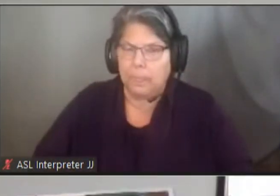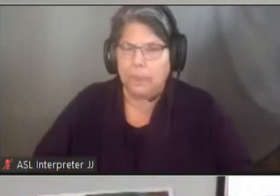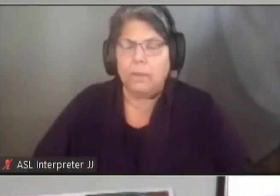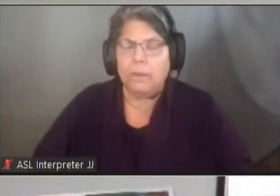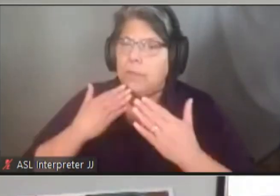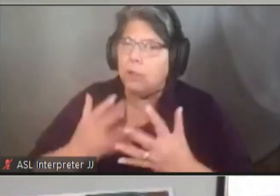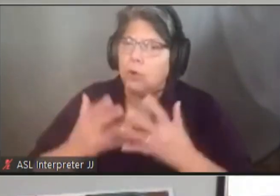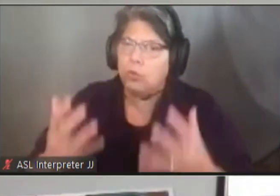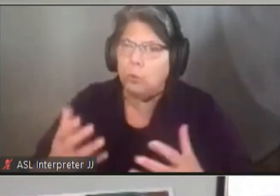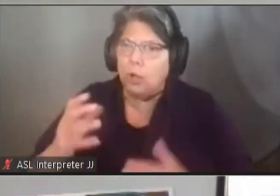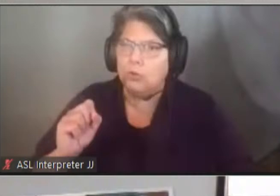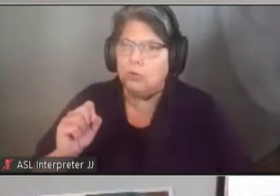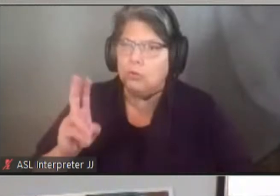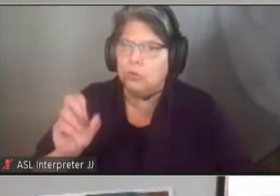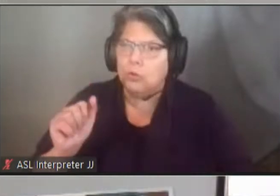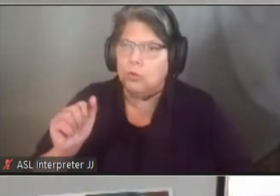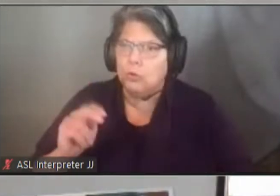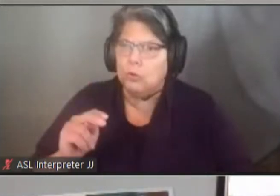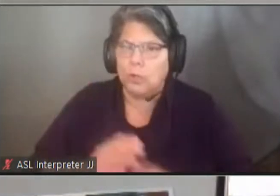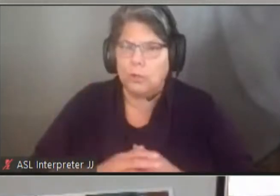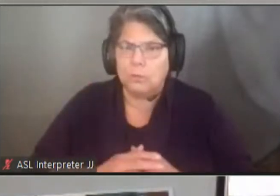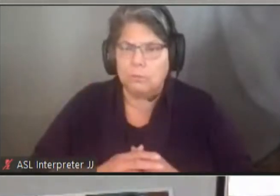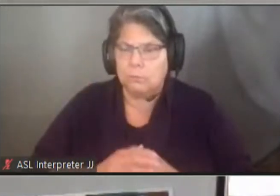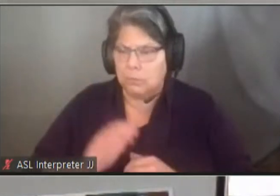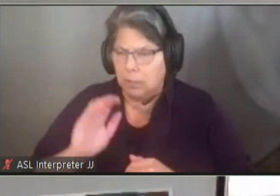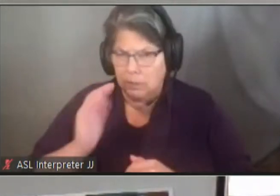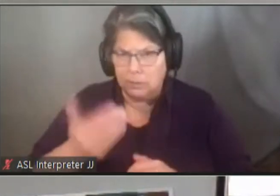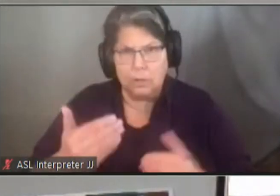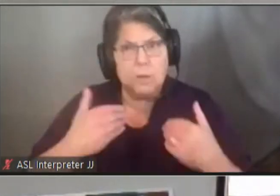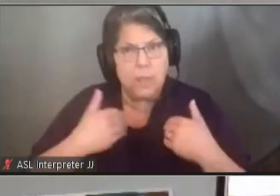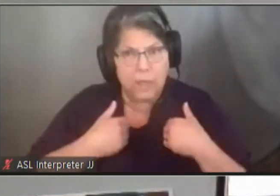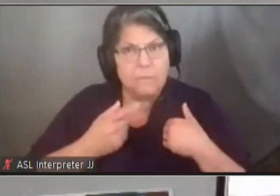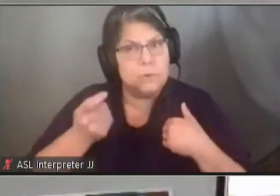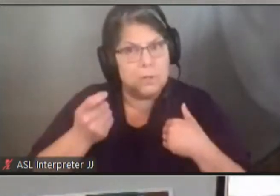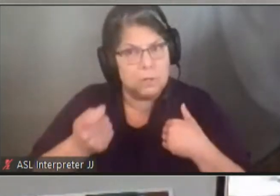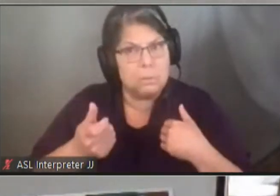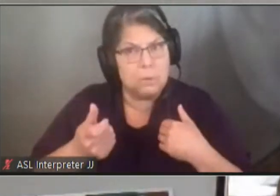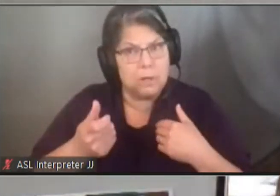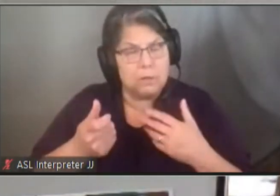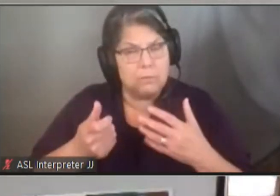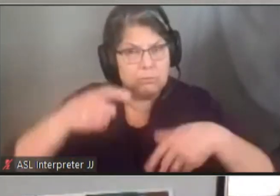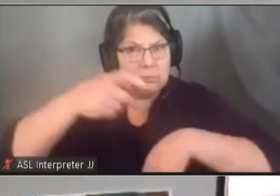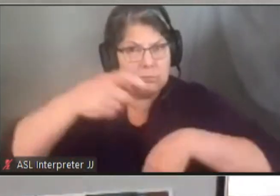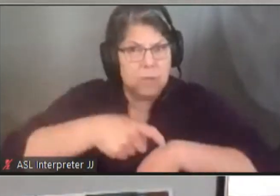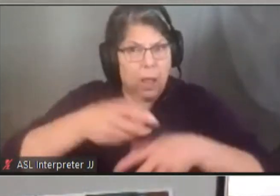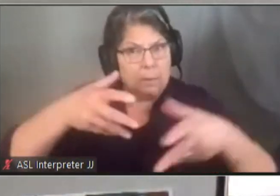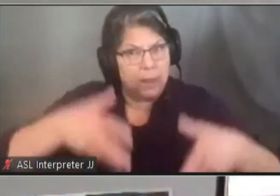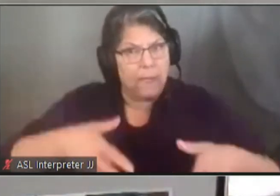much, Susan. We do seem to have a little bit of extra time